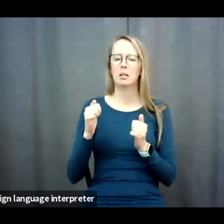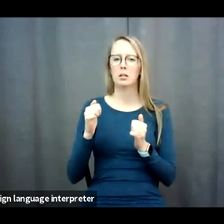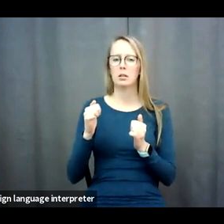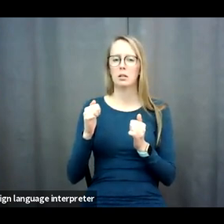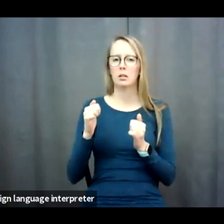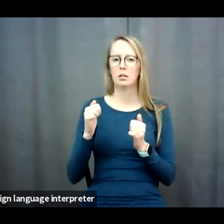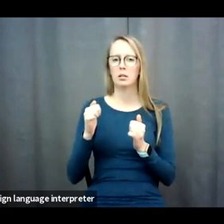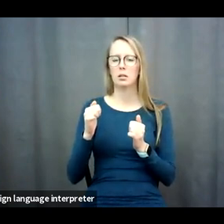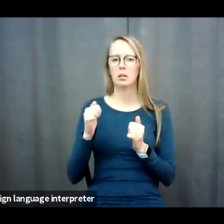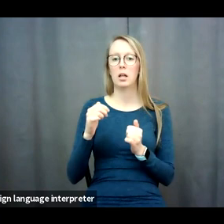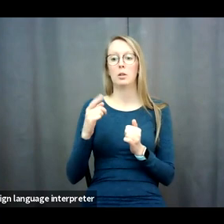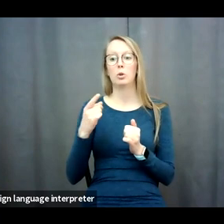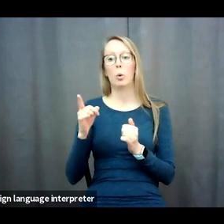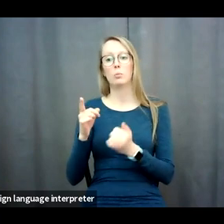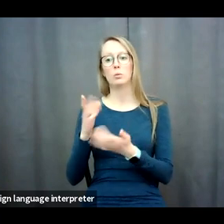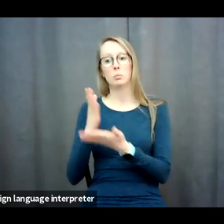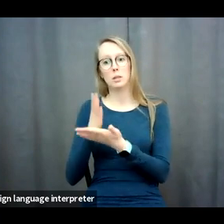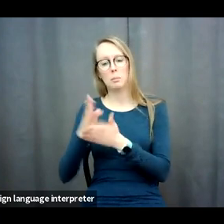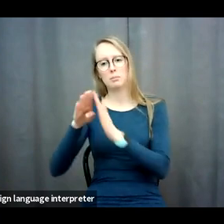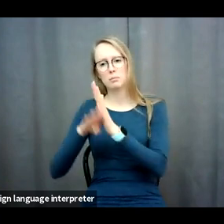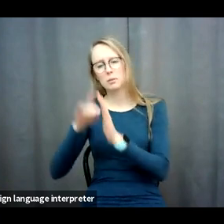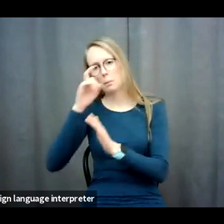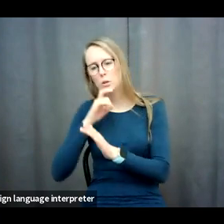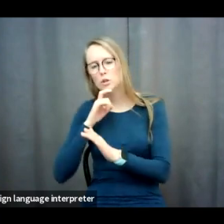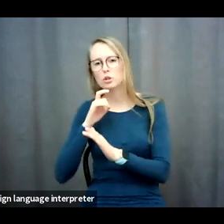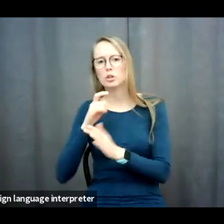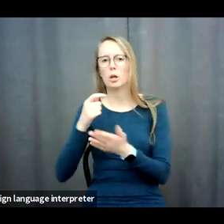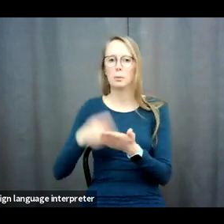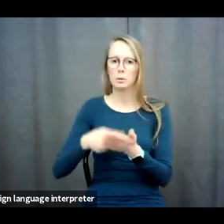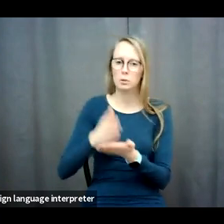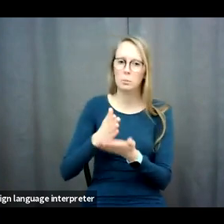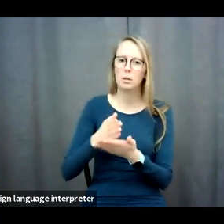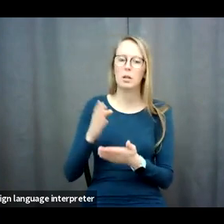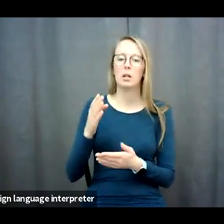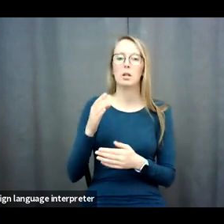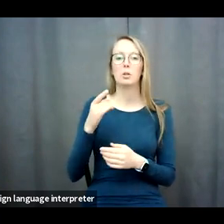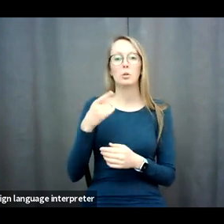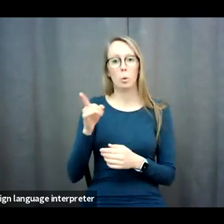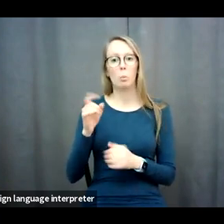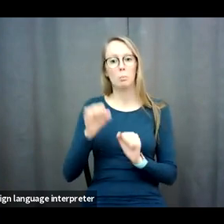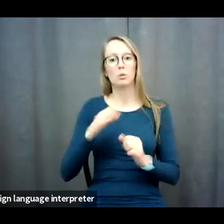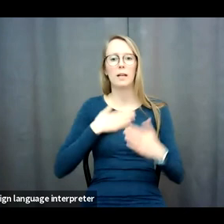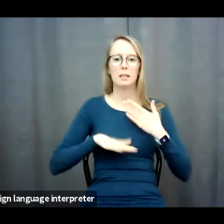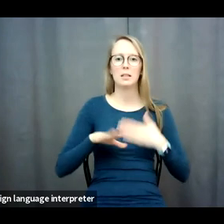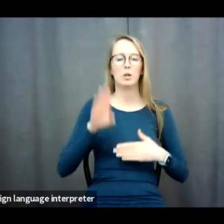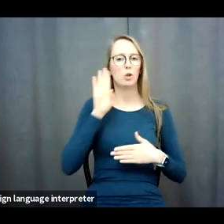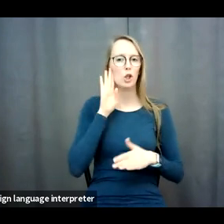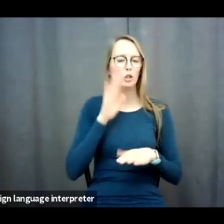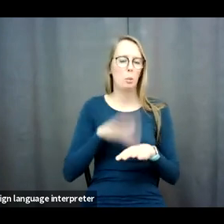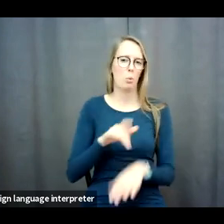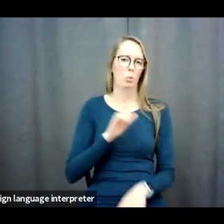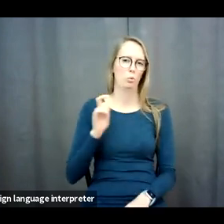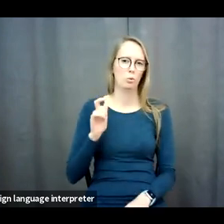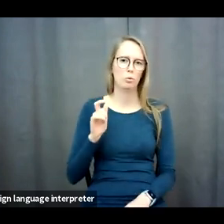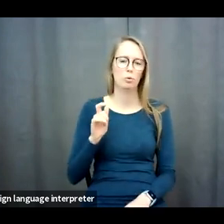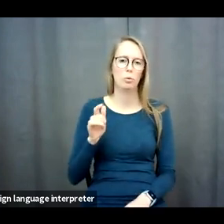are policymakers and decision makers actually interested in listen to what we have to say? And I think that